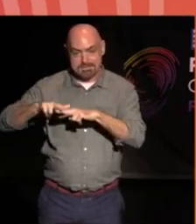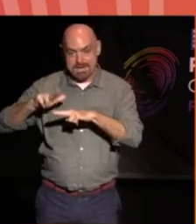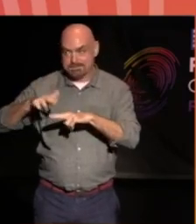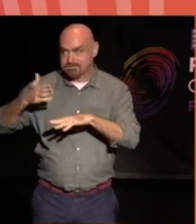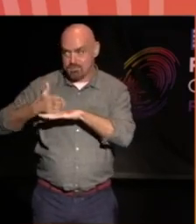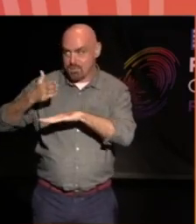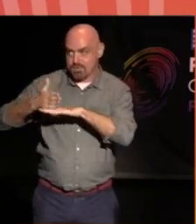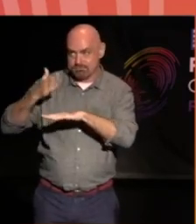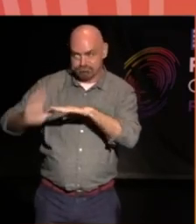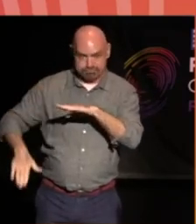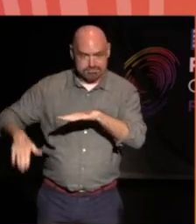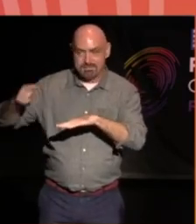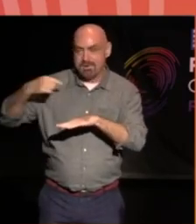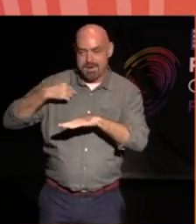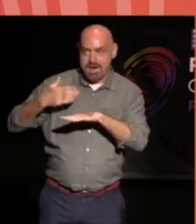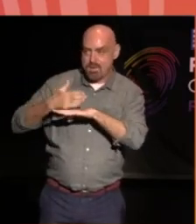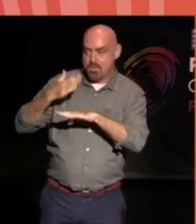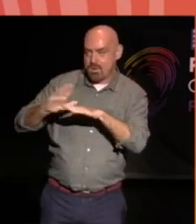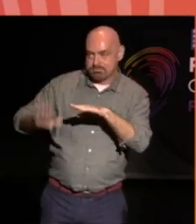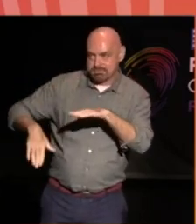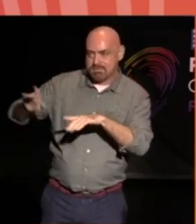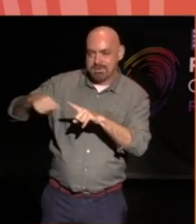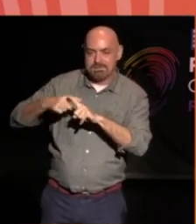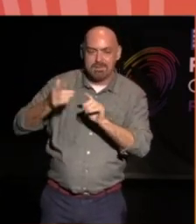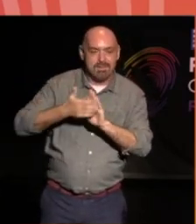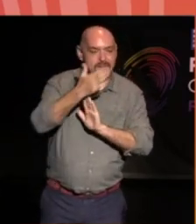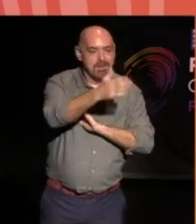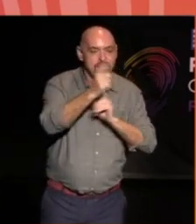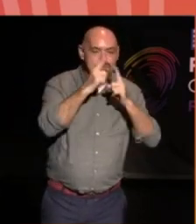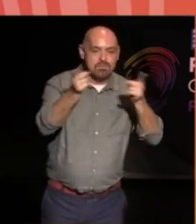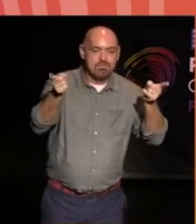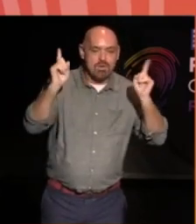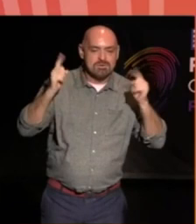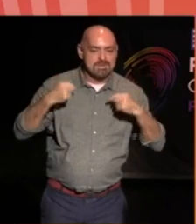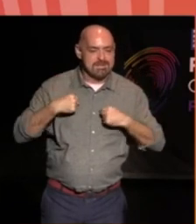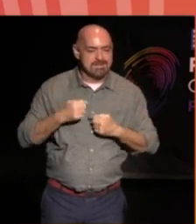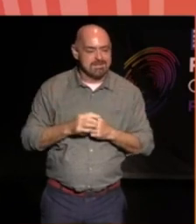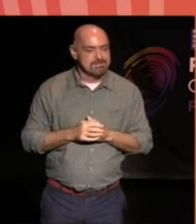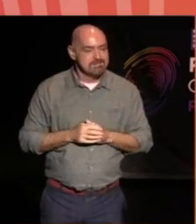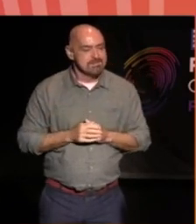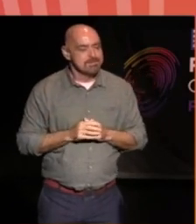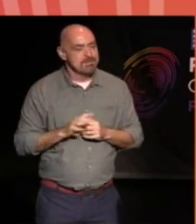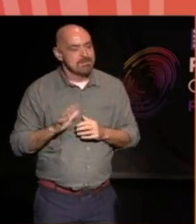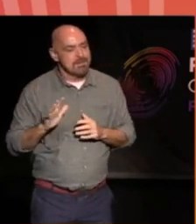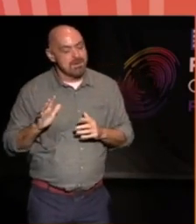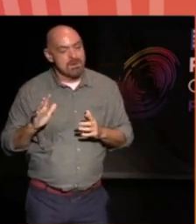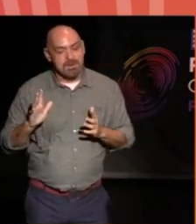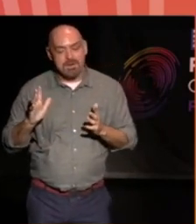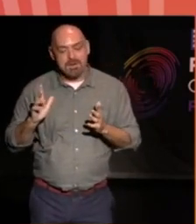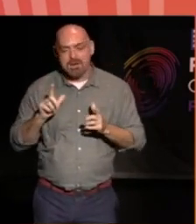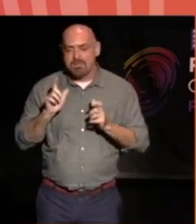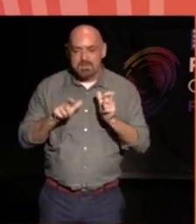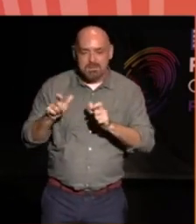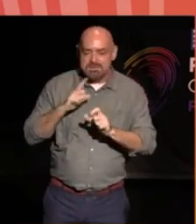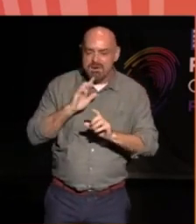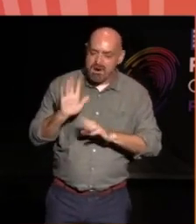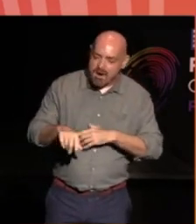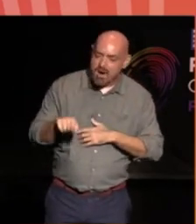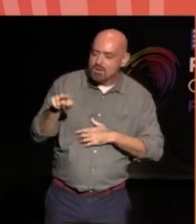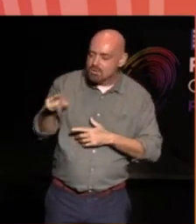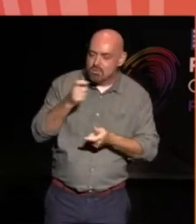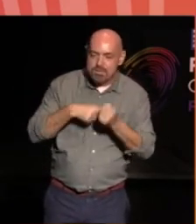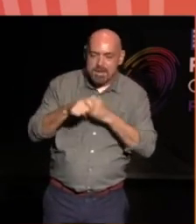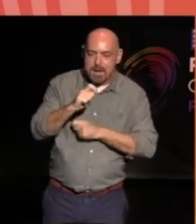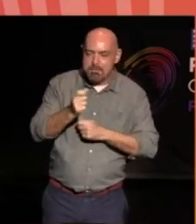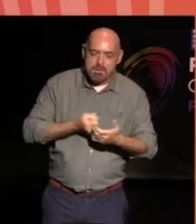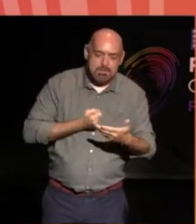employee. I worked there until I went off to university. And often people have said, oh, you've become a poet